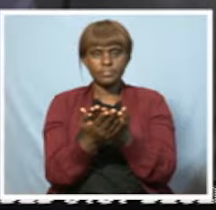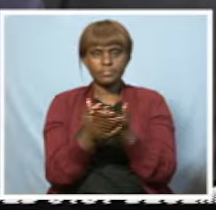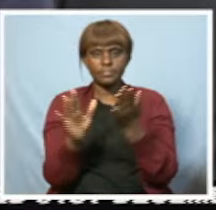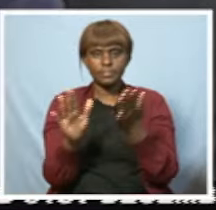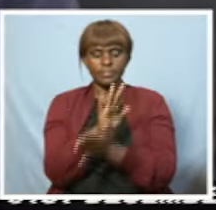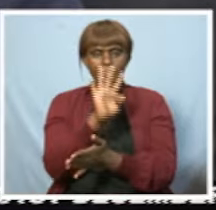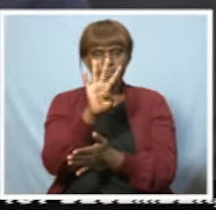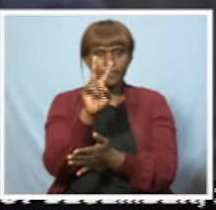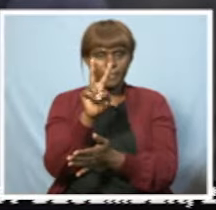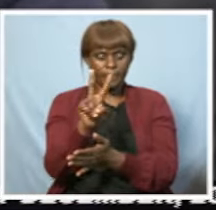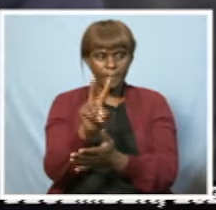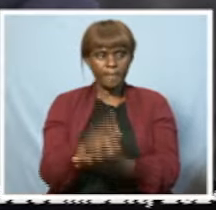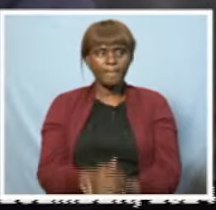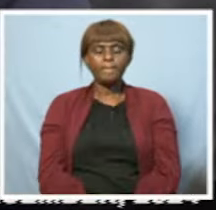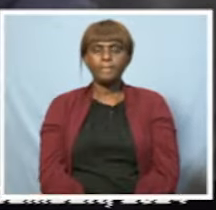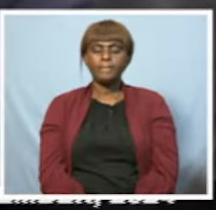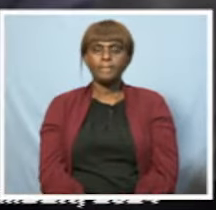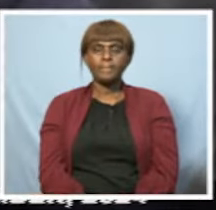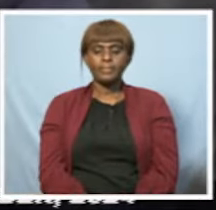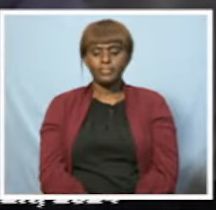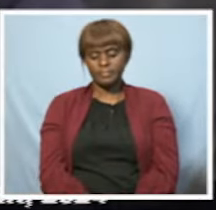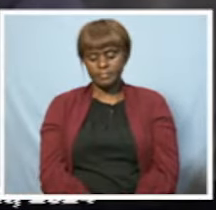42.